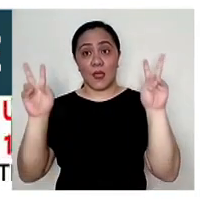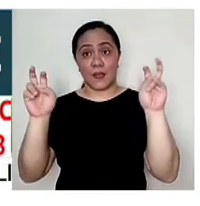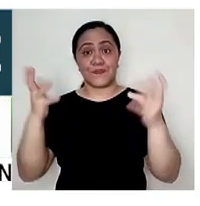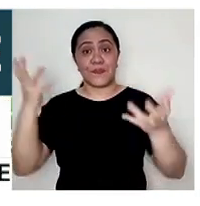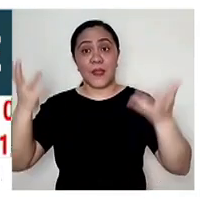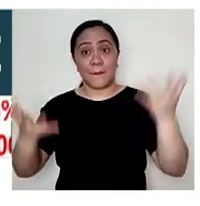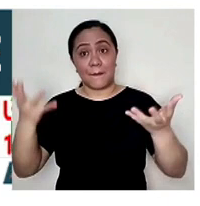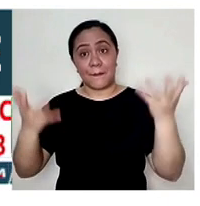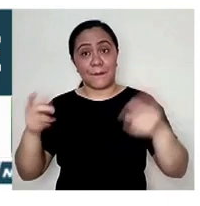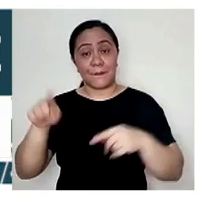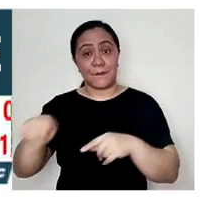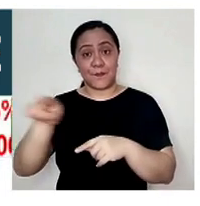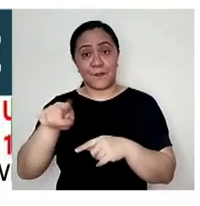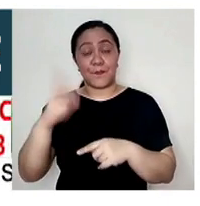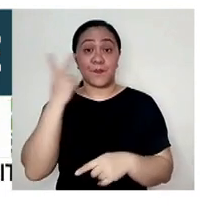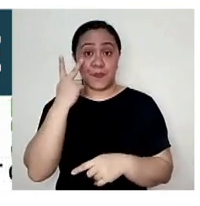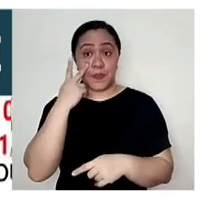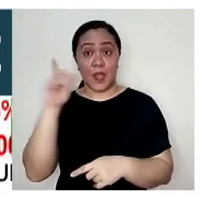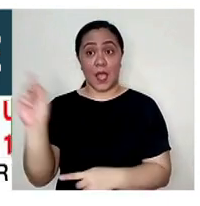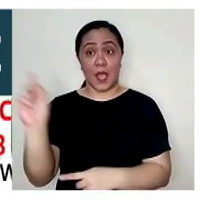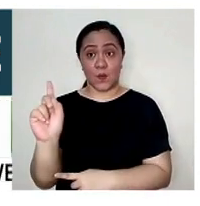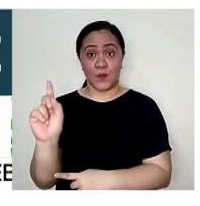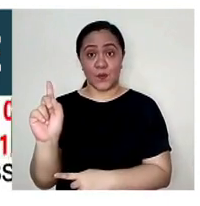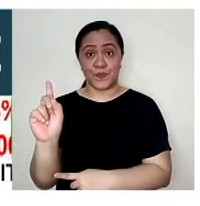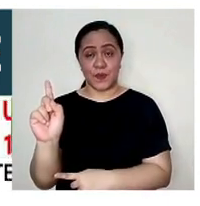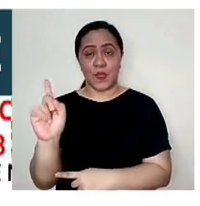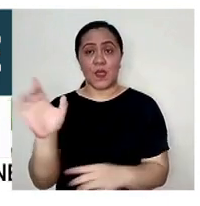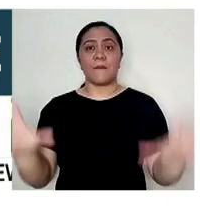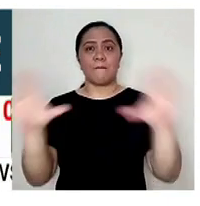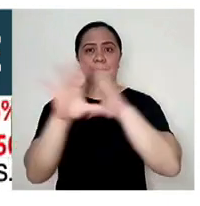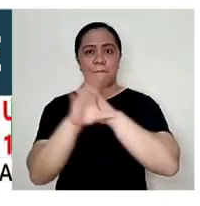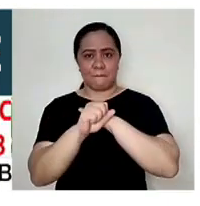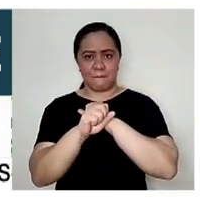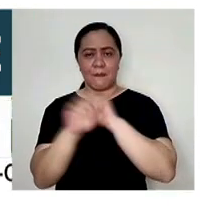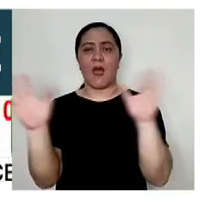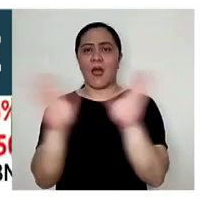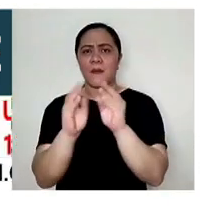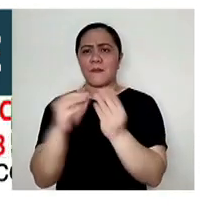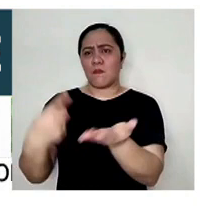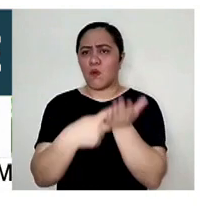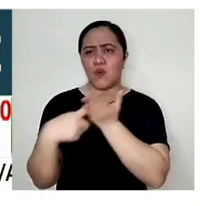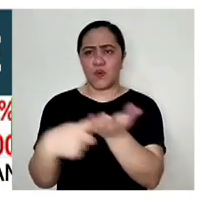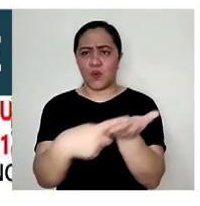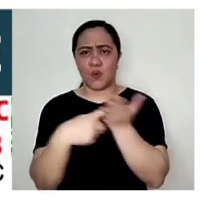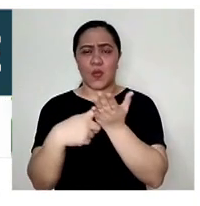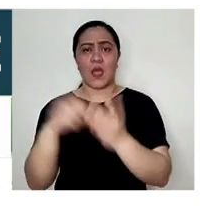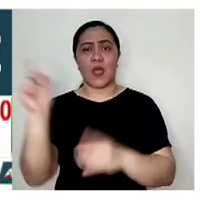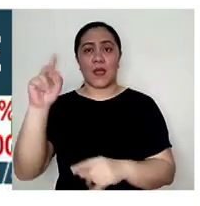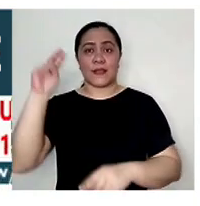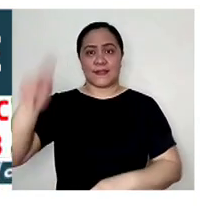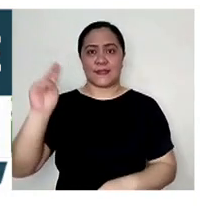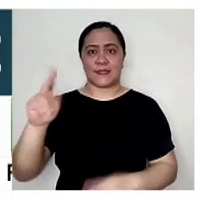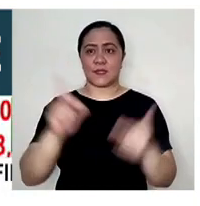to really come up with a summit and discuss what needs to be done. Because WHO,